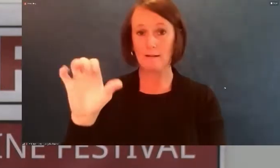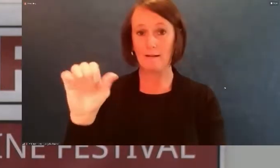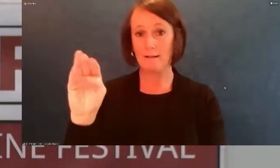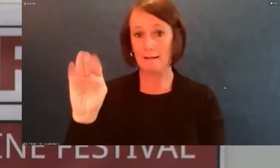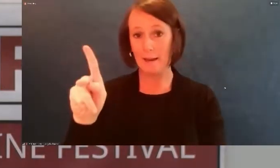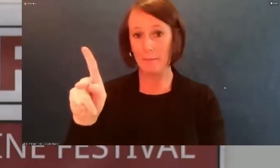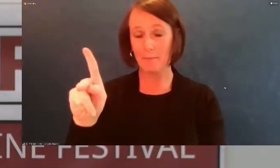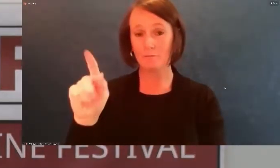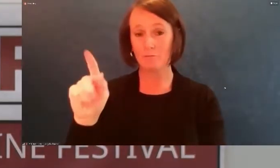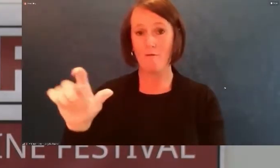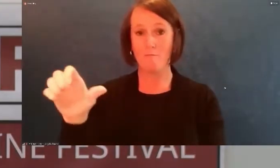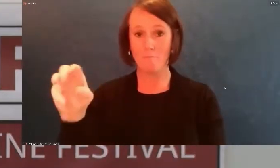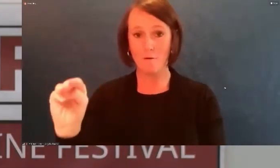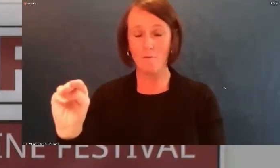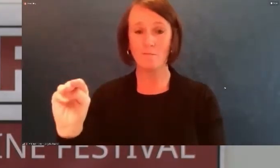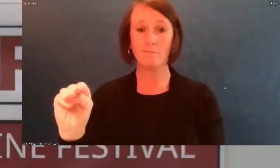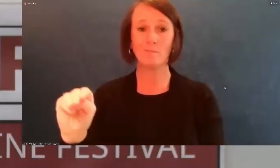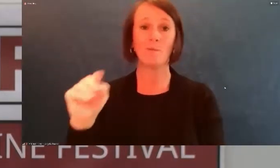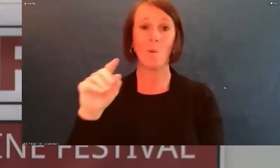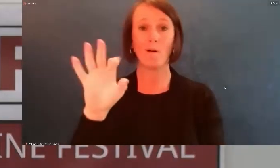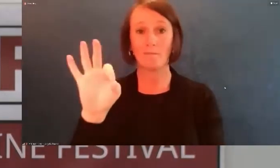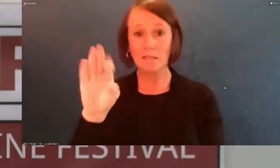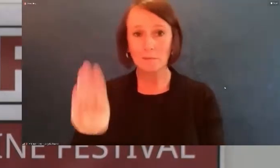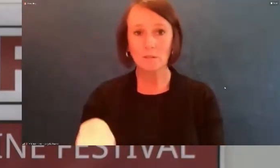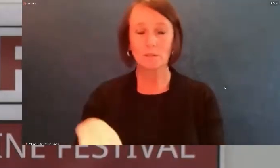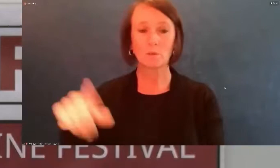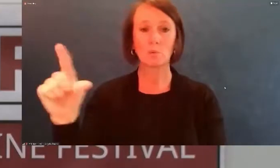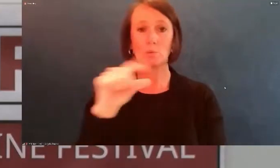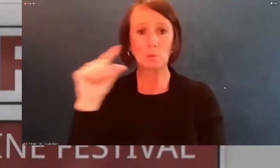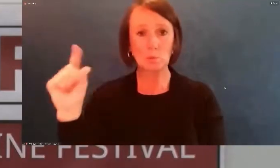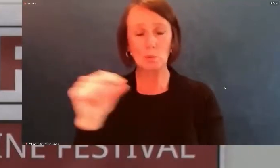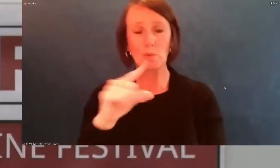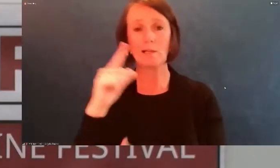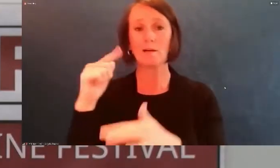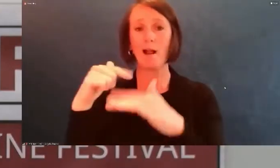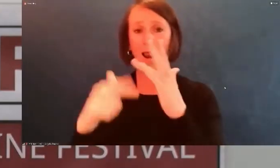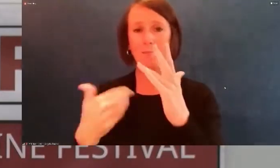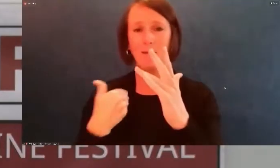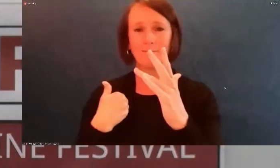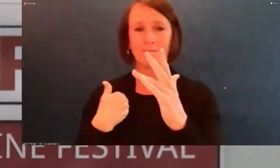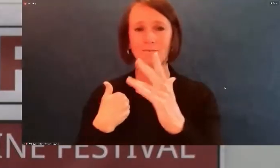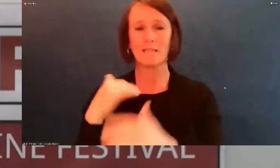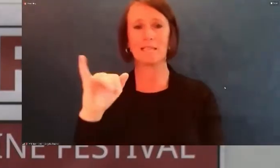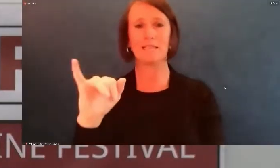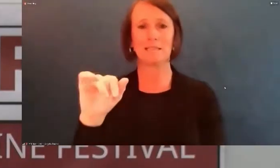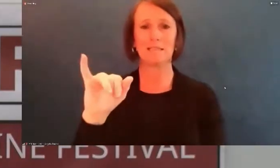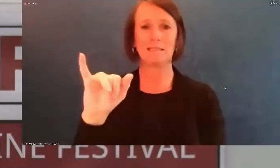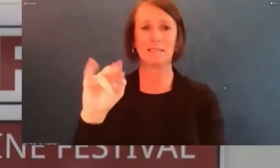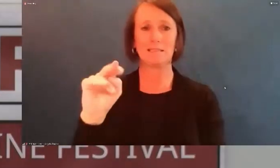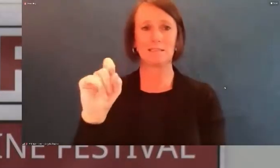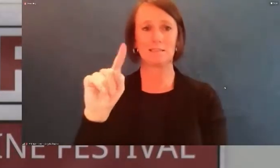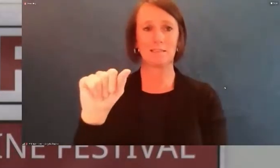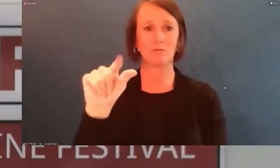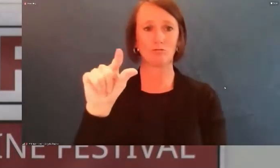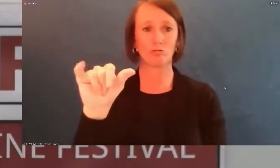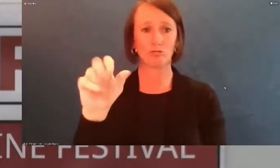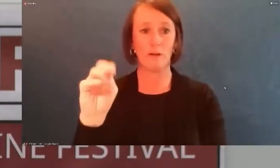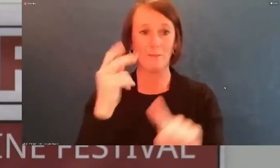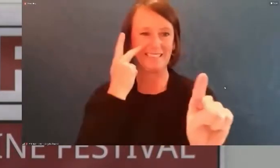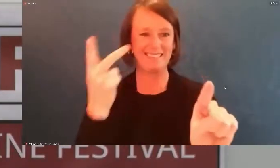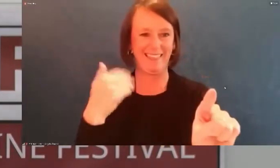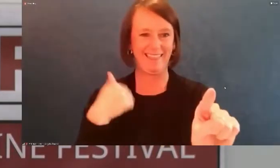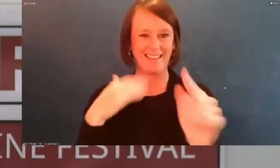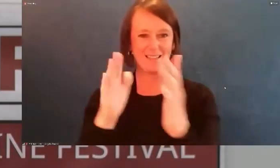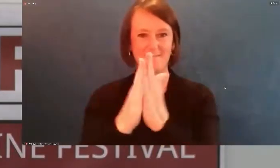www.richardcamp.com. And I have a copy. I love this cover. If you can see it, may we